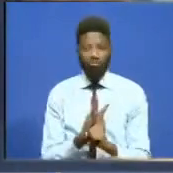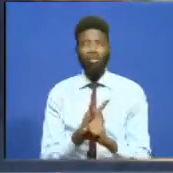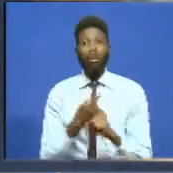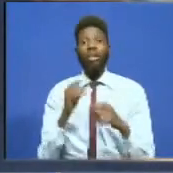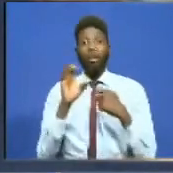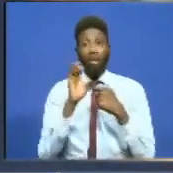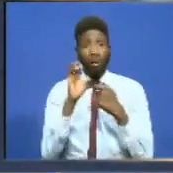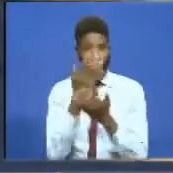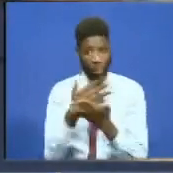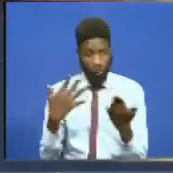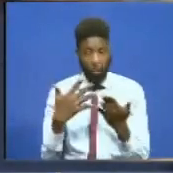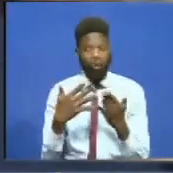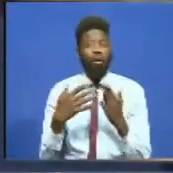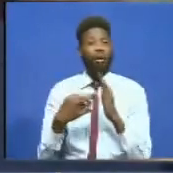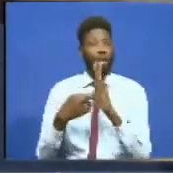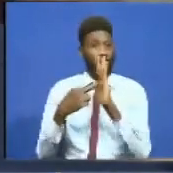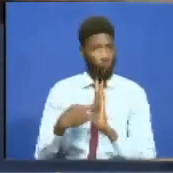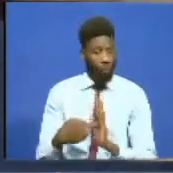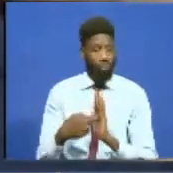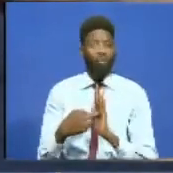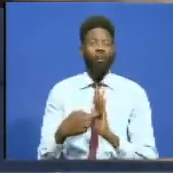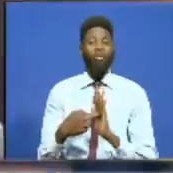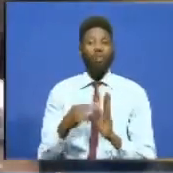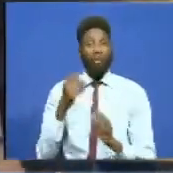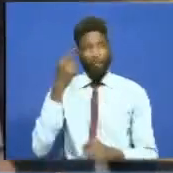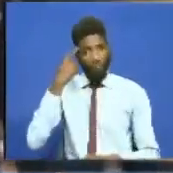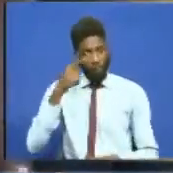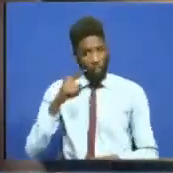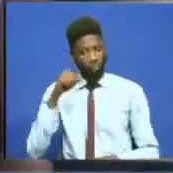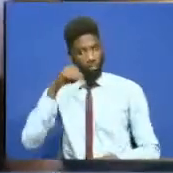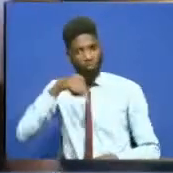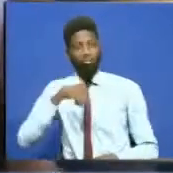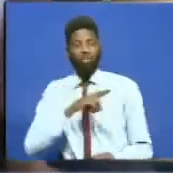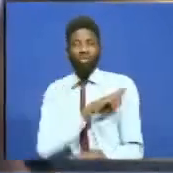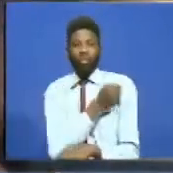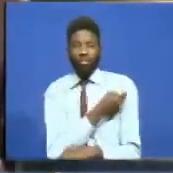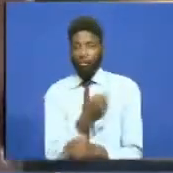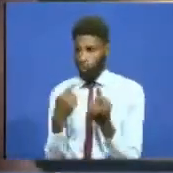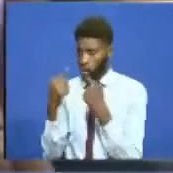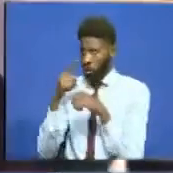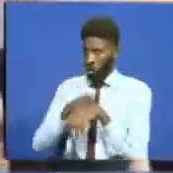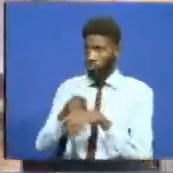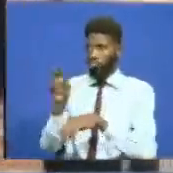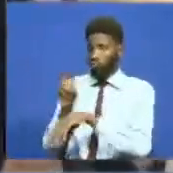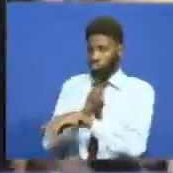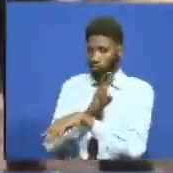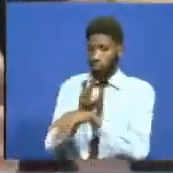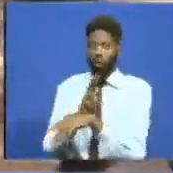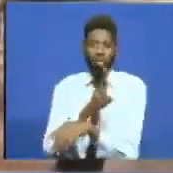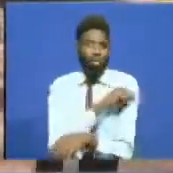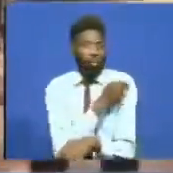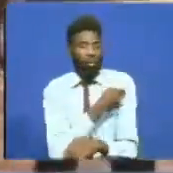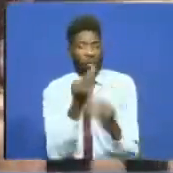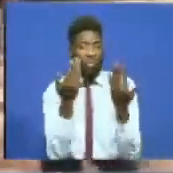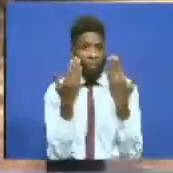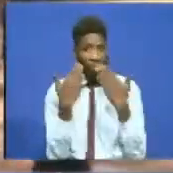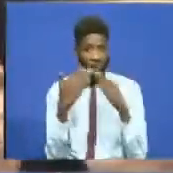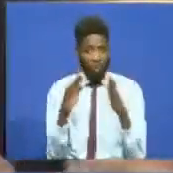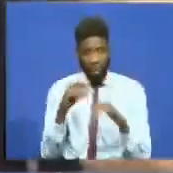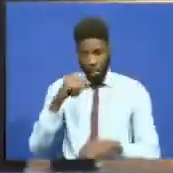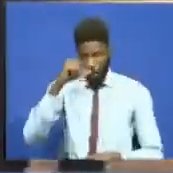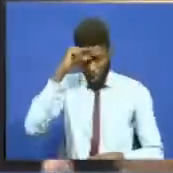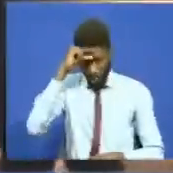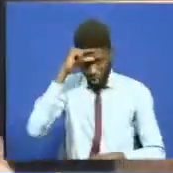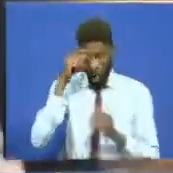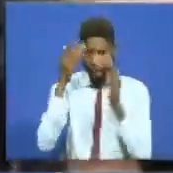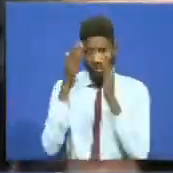equipment and facilities for this hospital. Speaking after inspecting the facility, Kiambu County Governor Dr.